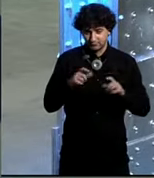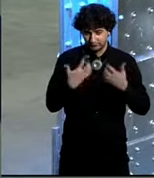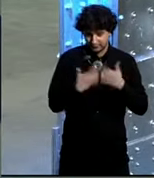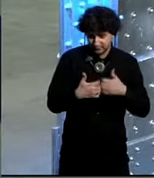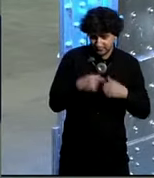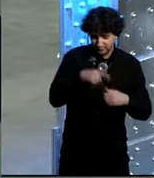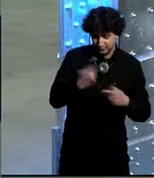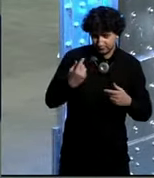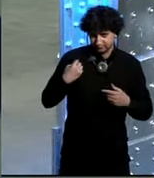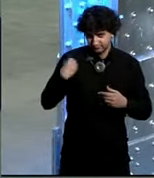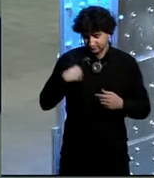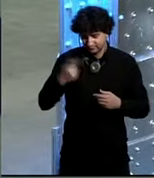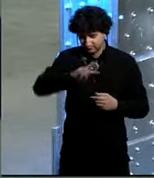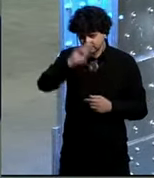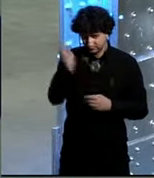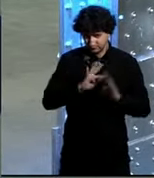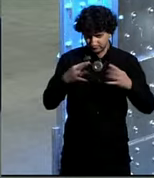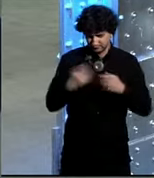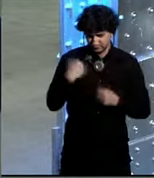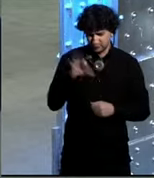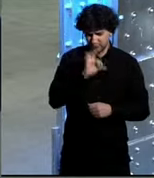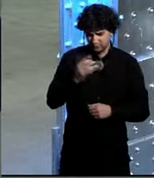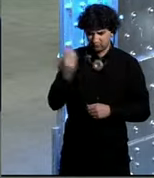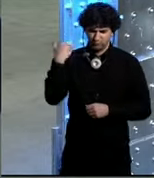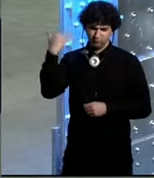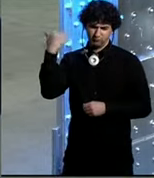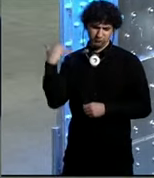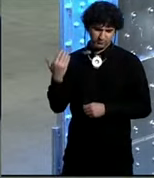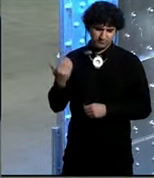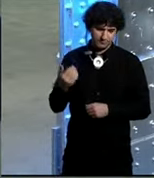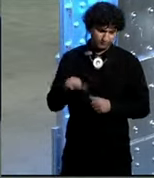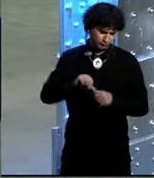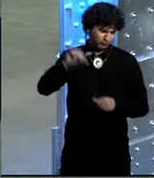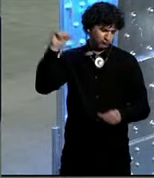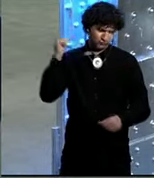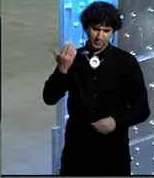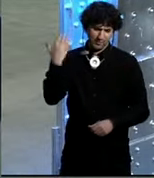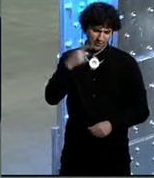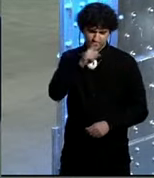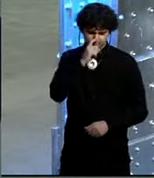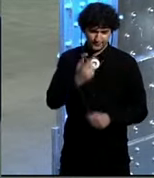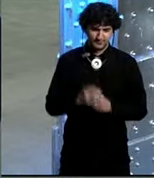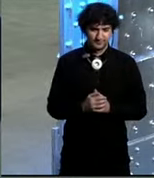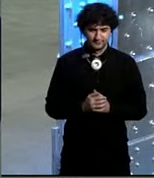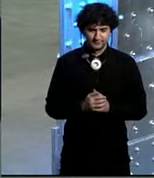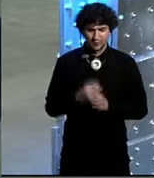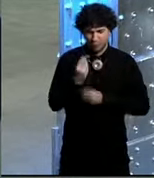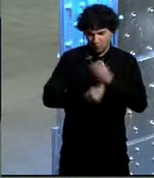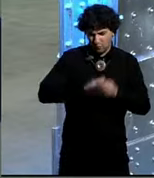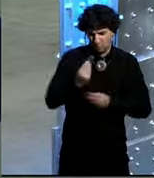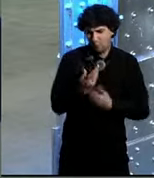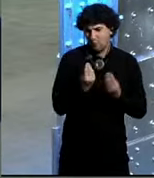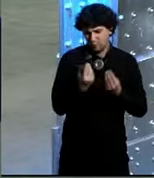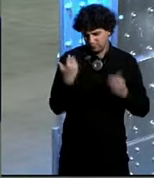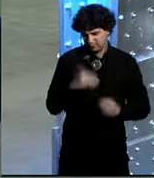for ages, for the entertainment industry, but still, to engage and especially for